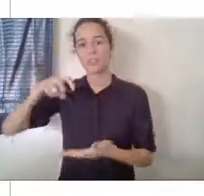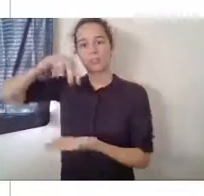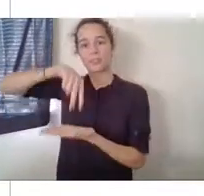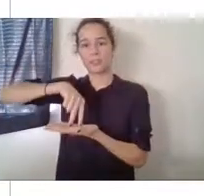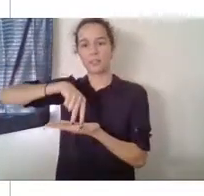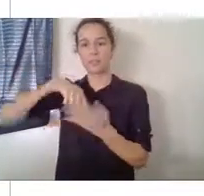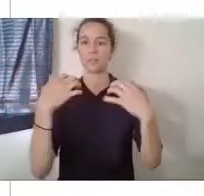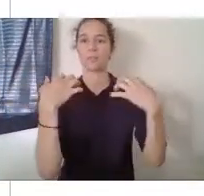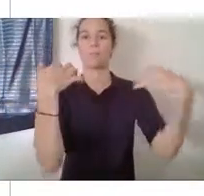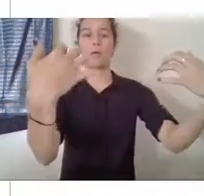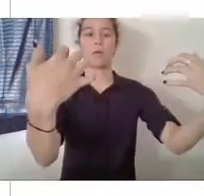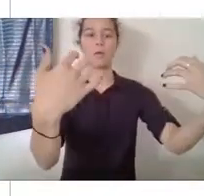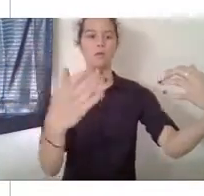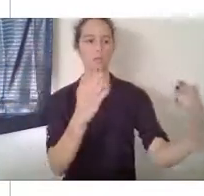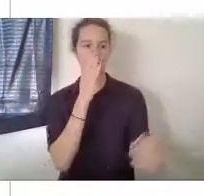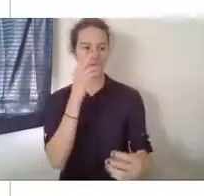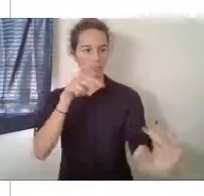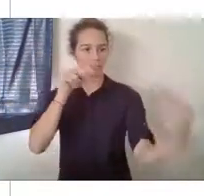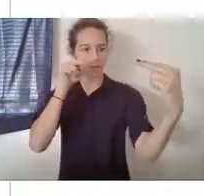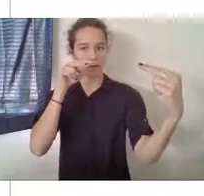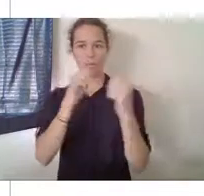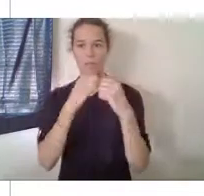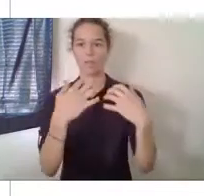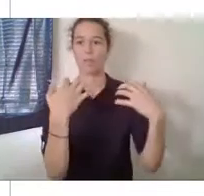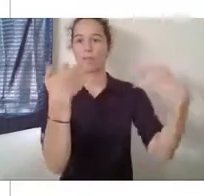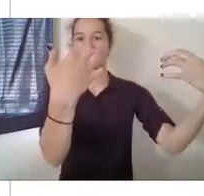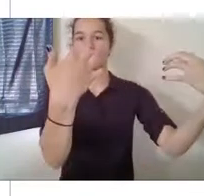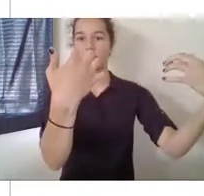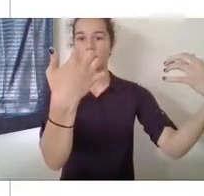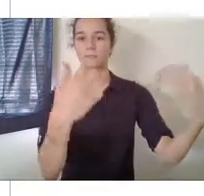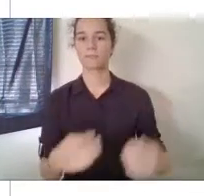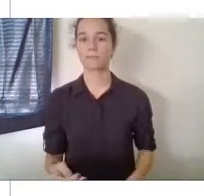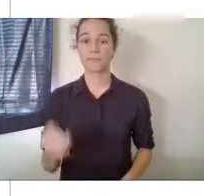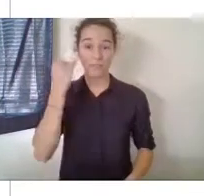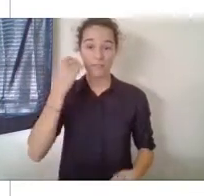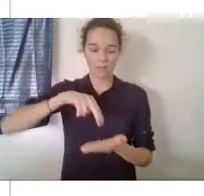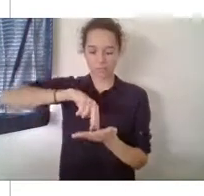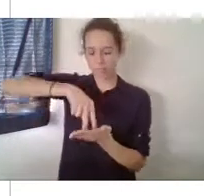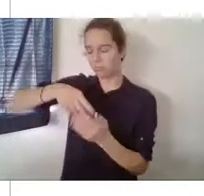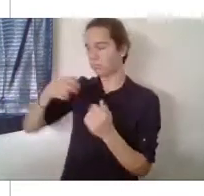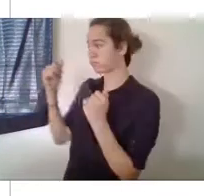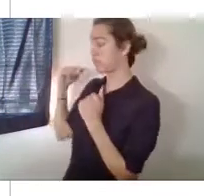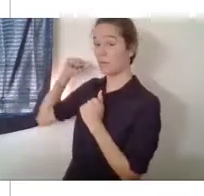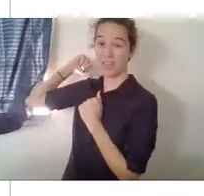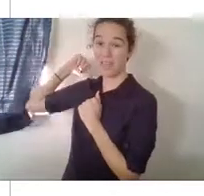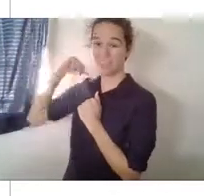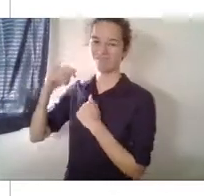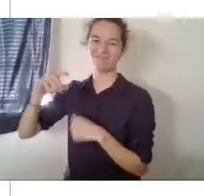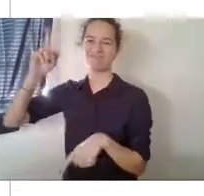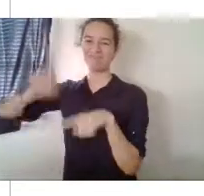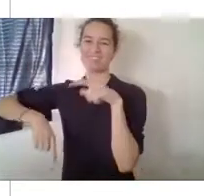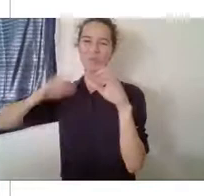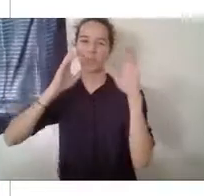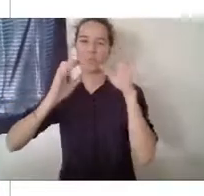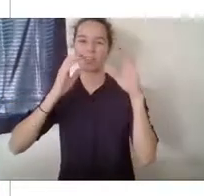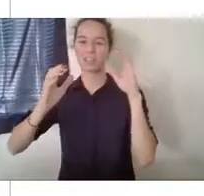audience. That's not what we want to do. We can't communicate that way. It's also important to know where you're standing in the room.